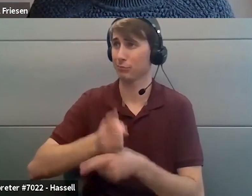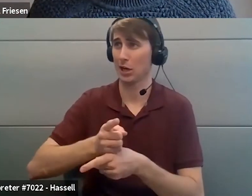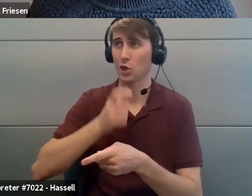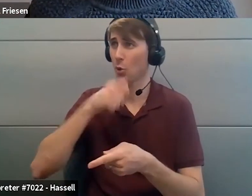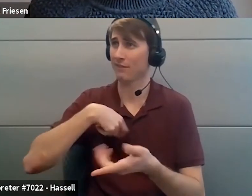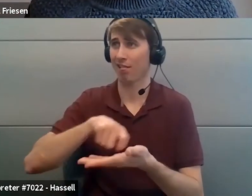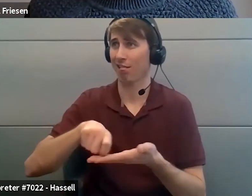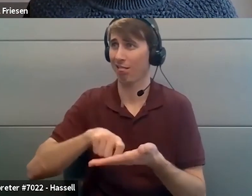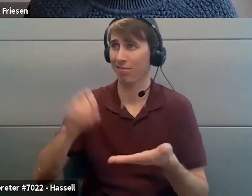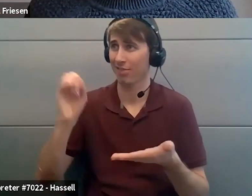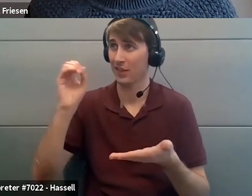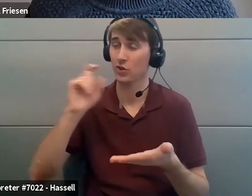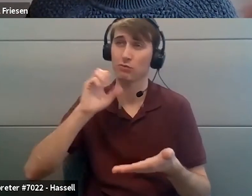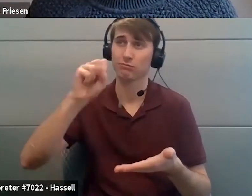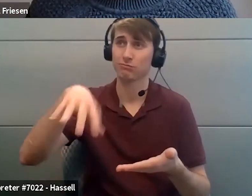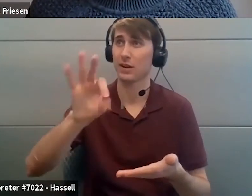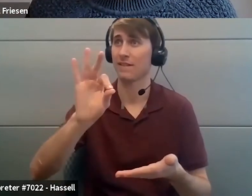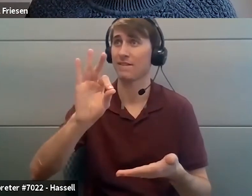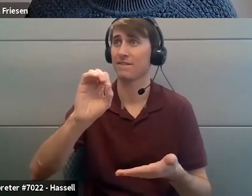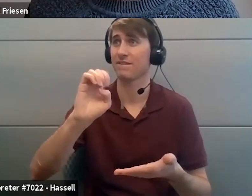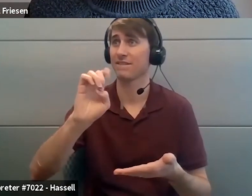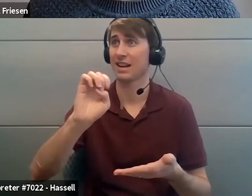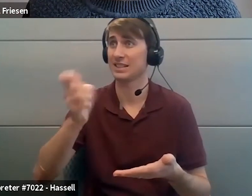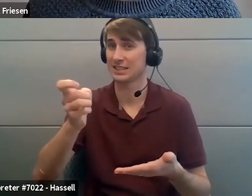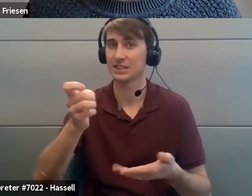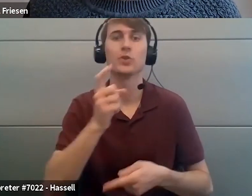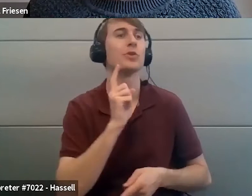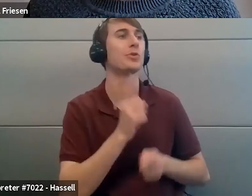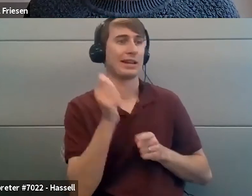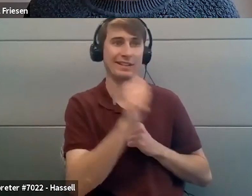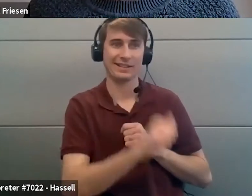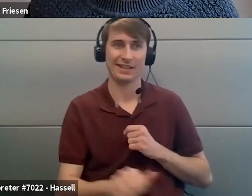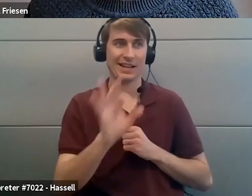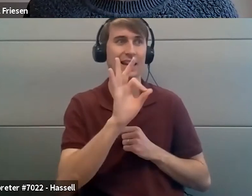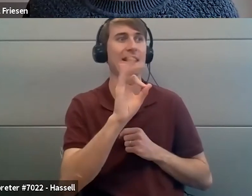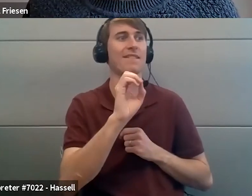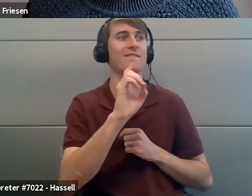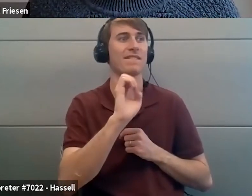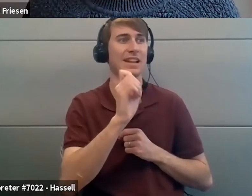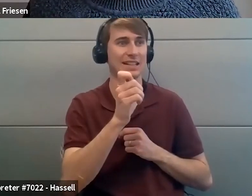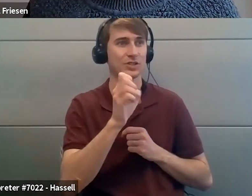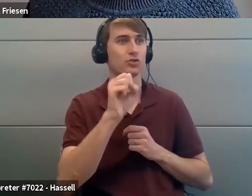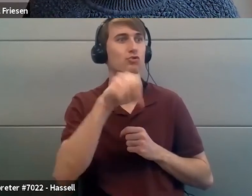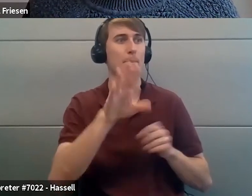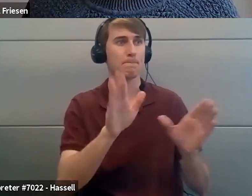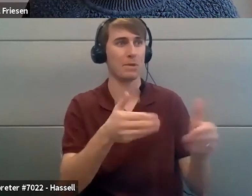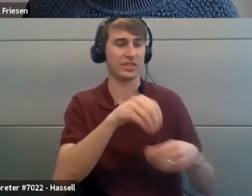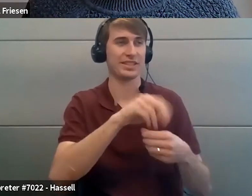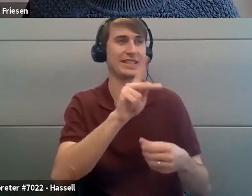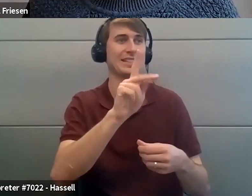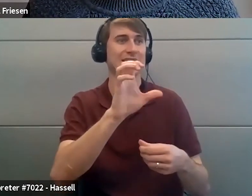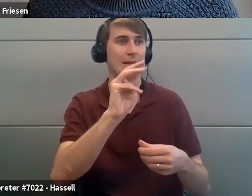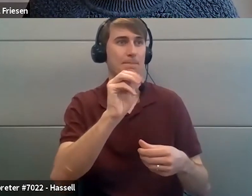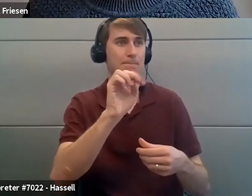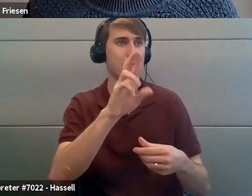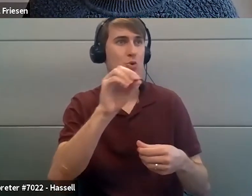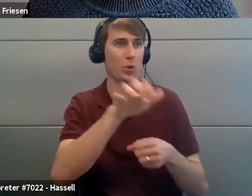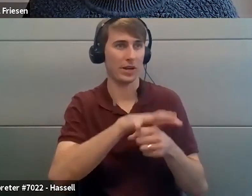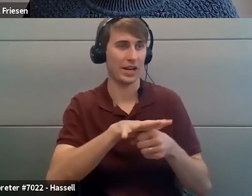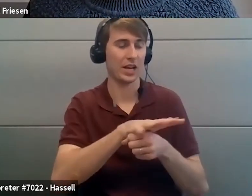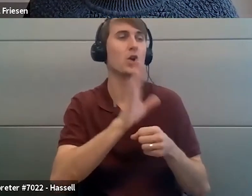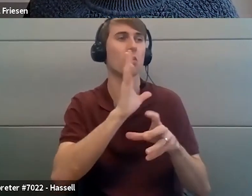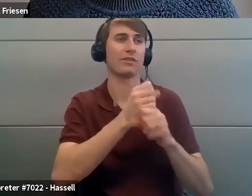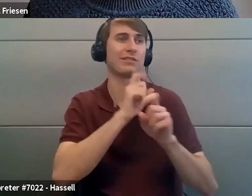any FedEx drop box, which are FedEx drop box in the Kansas City Metro, and you'll get the response back, as Dr. C